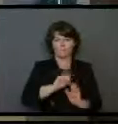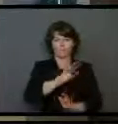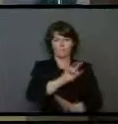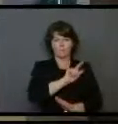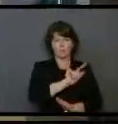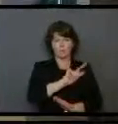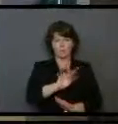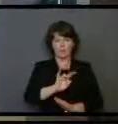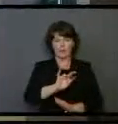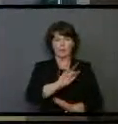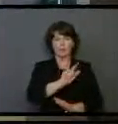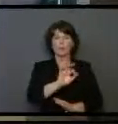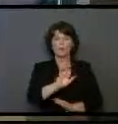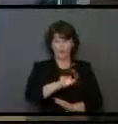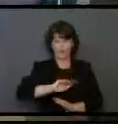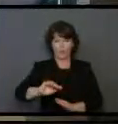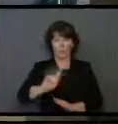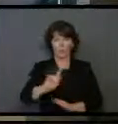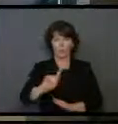29 to 41.